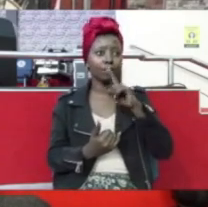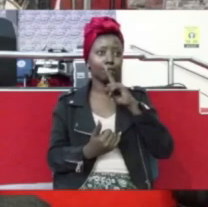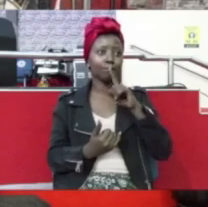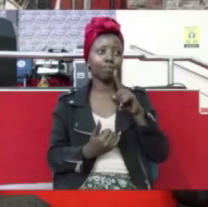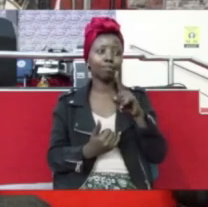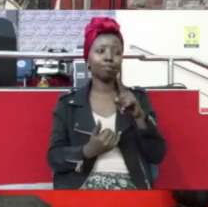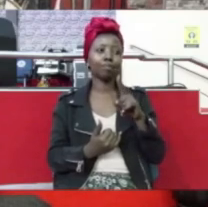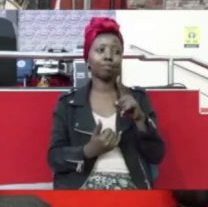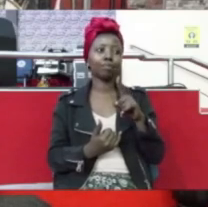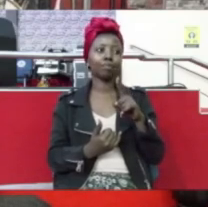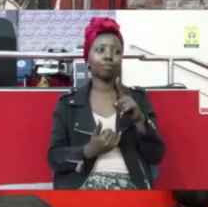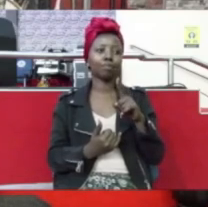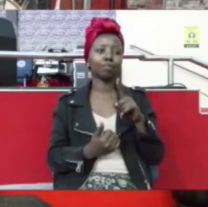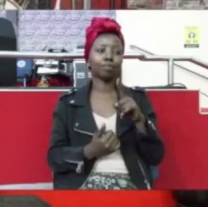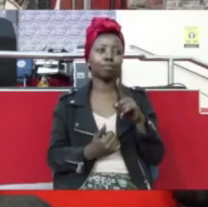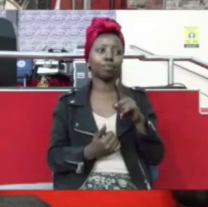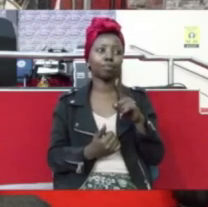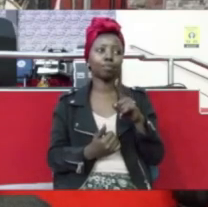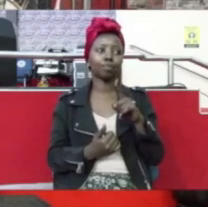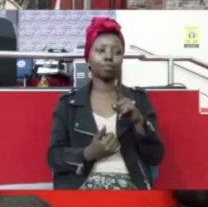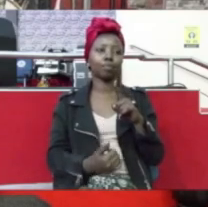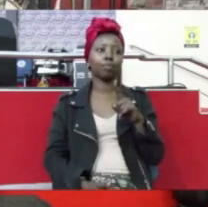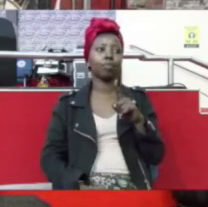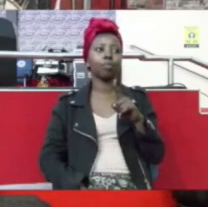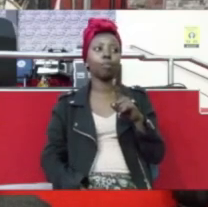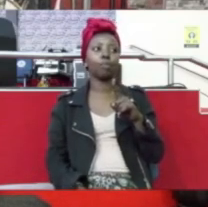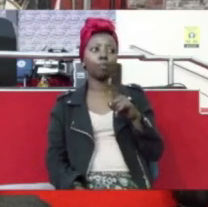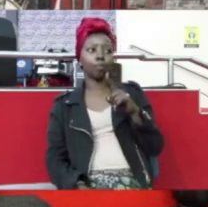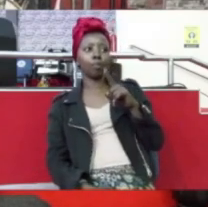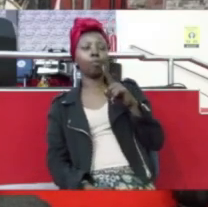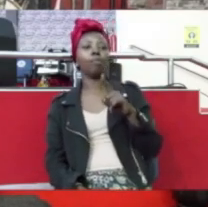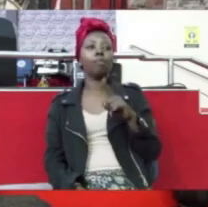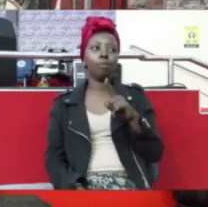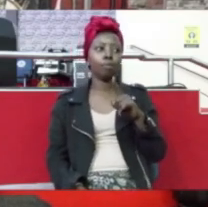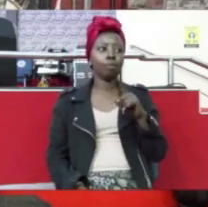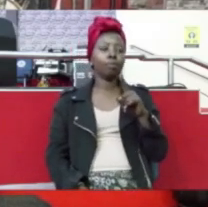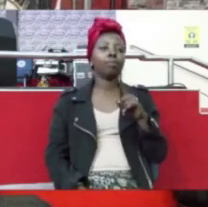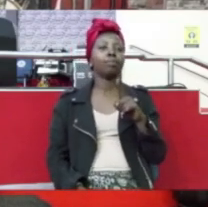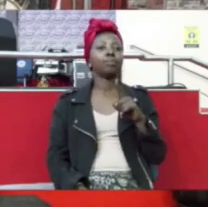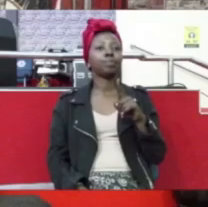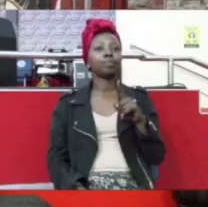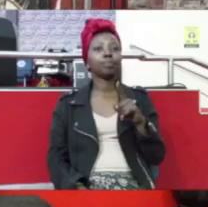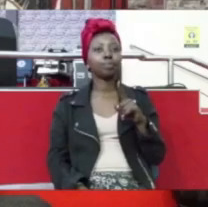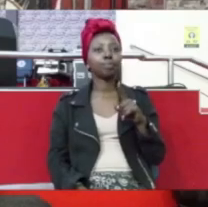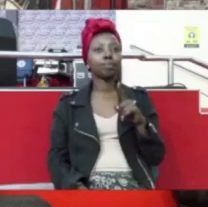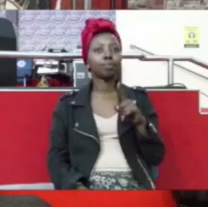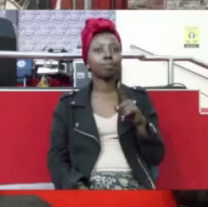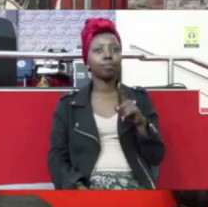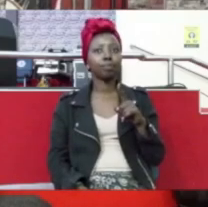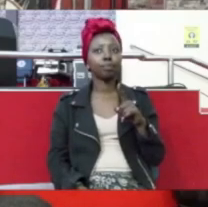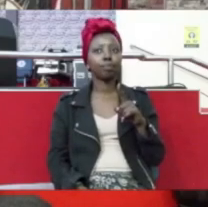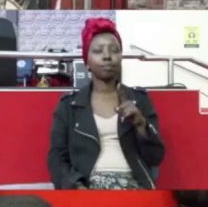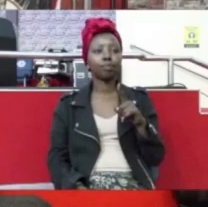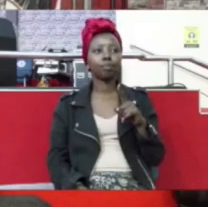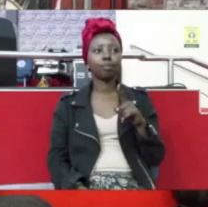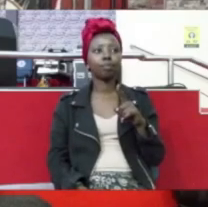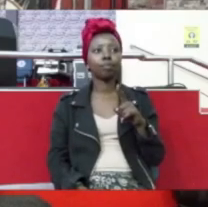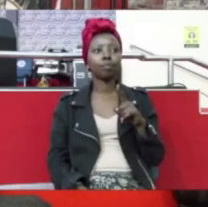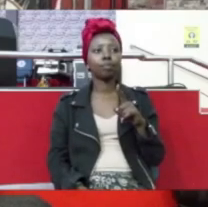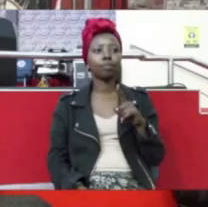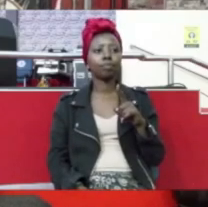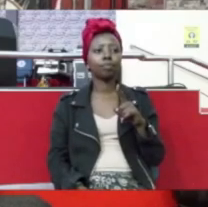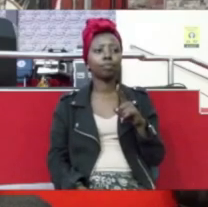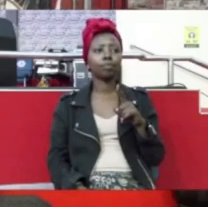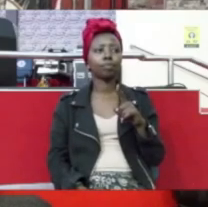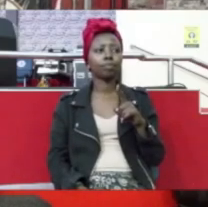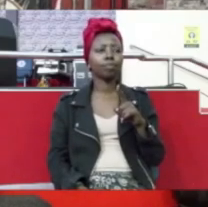hata Musa alikuwa amewaambia hata wakati alikuwa anatuma wale watu wa kuenda kuangalia vile kuko. They are